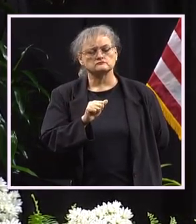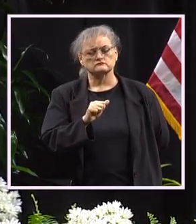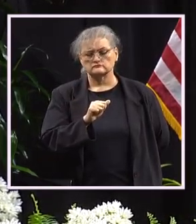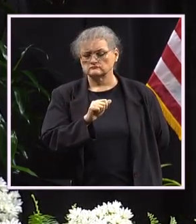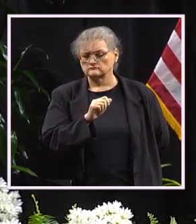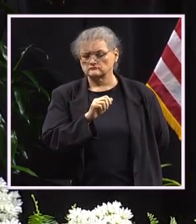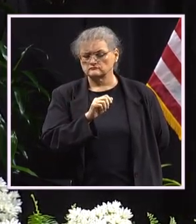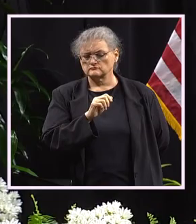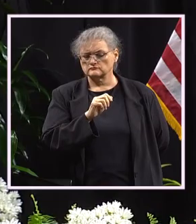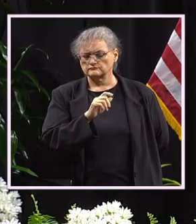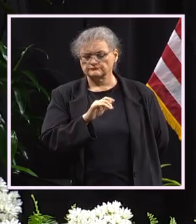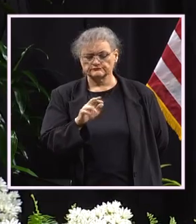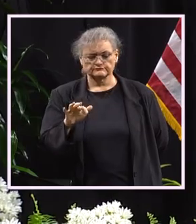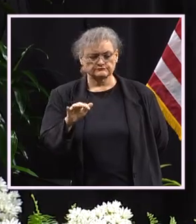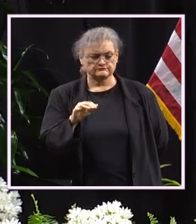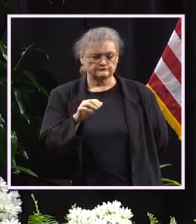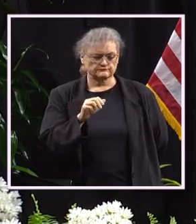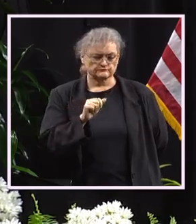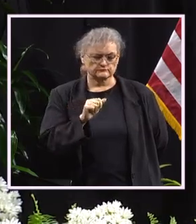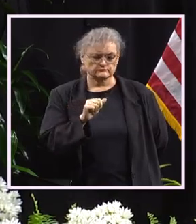Ayesha Kishwar, summa cum laude.